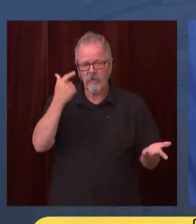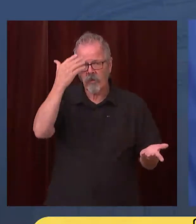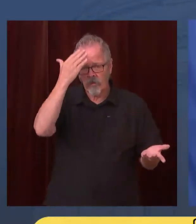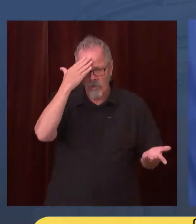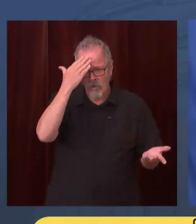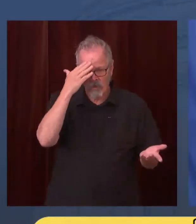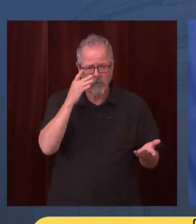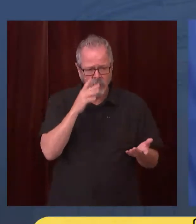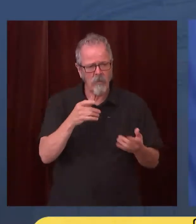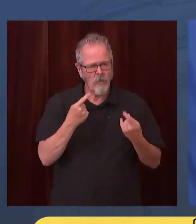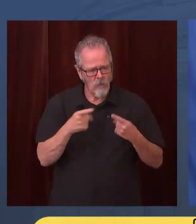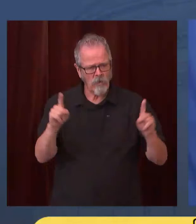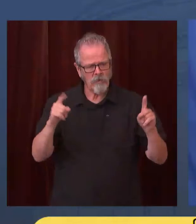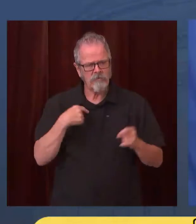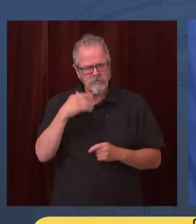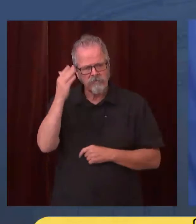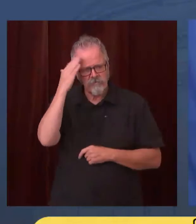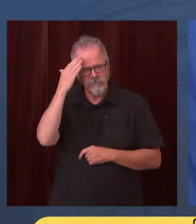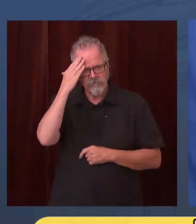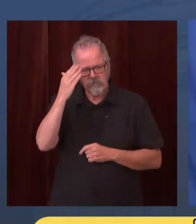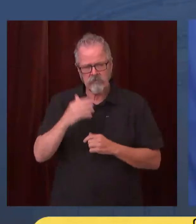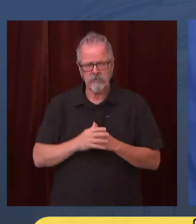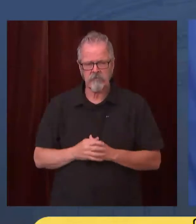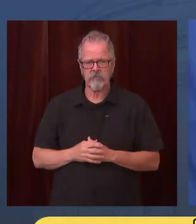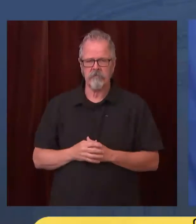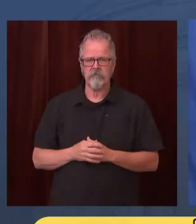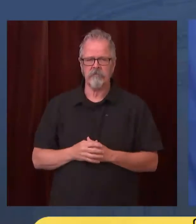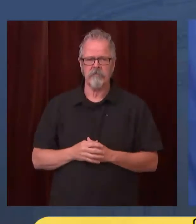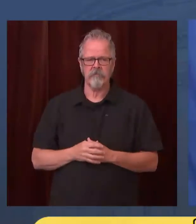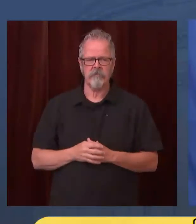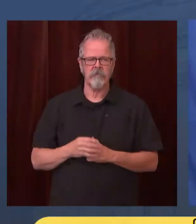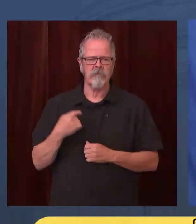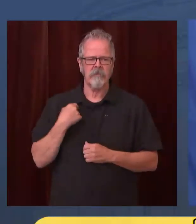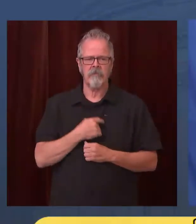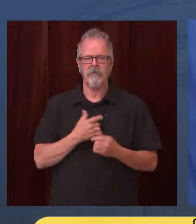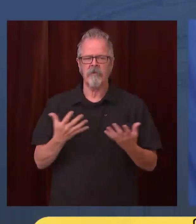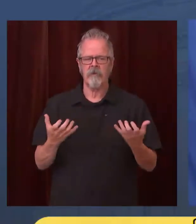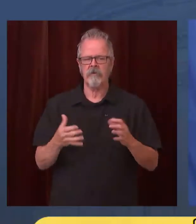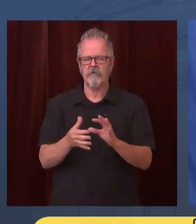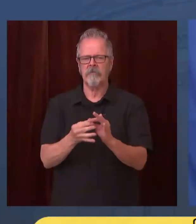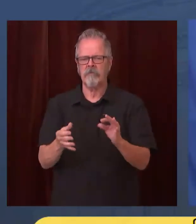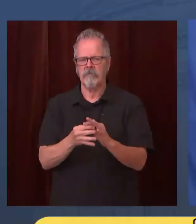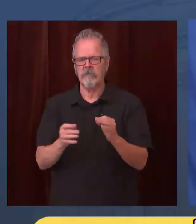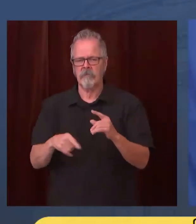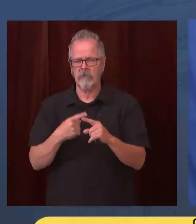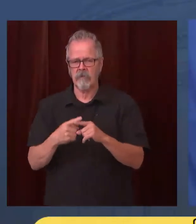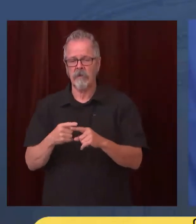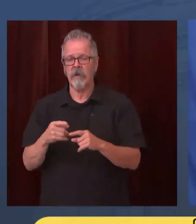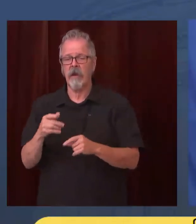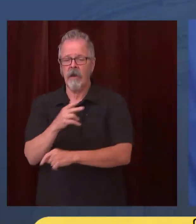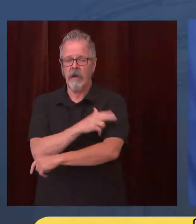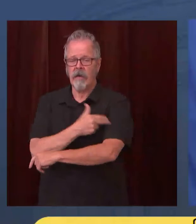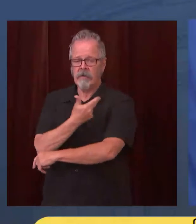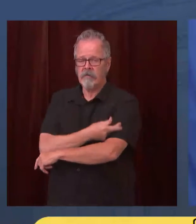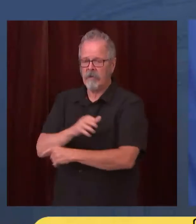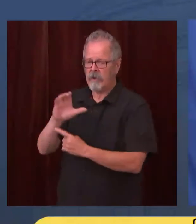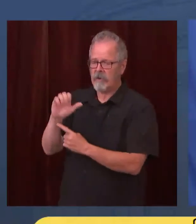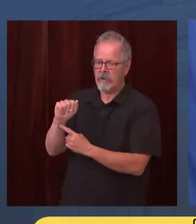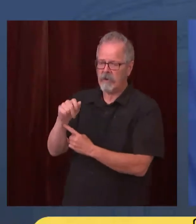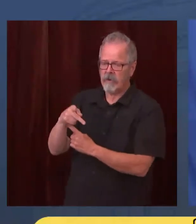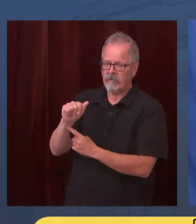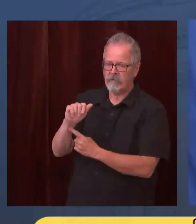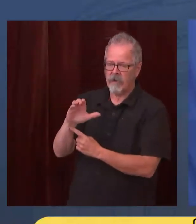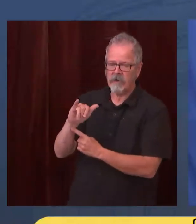for just a moment about the hospital capacity. Again, is currently such that we are doing very many